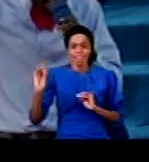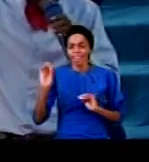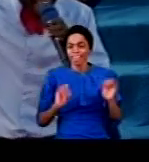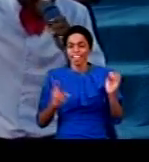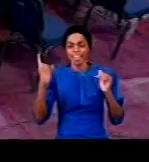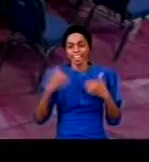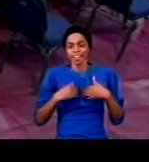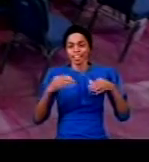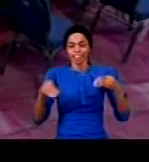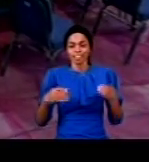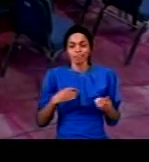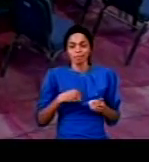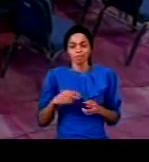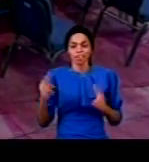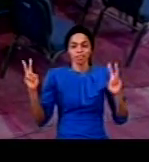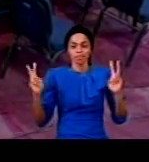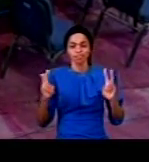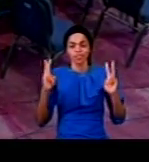aye,